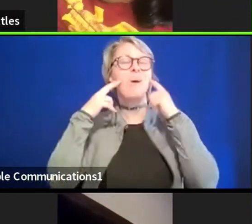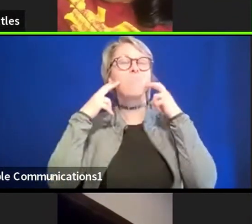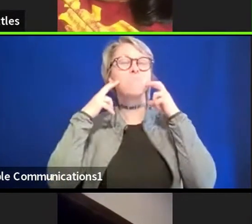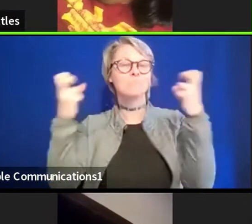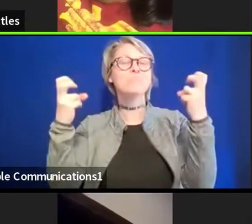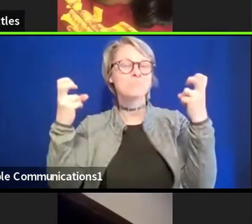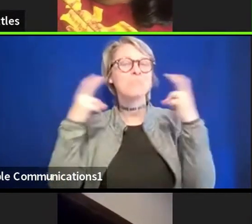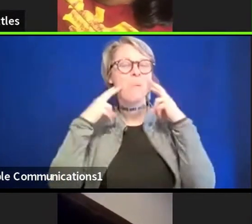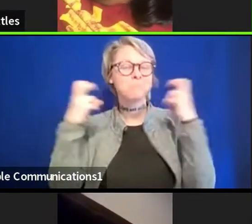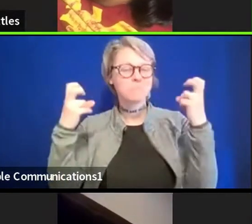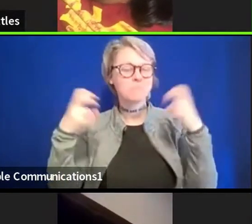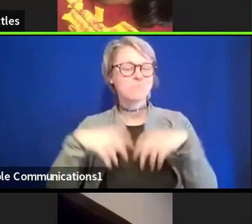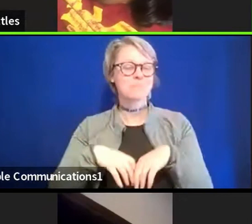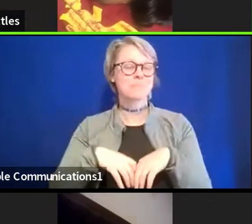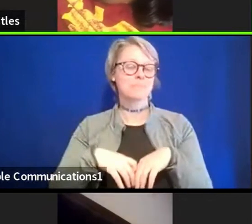out.